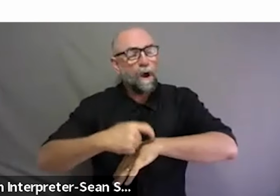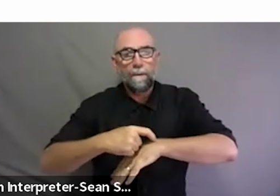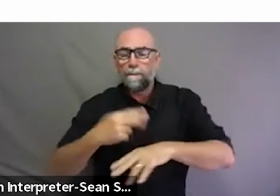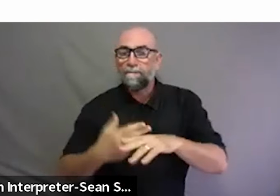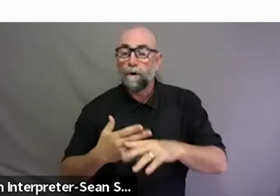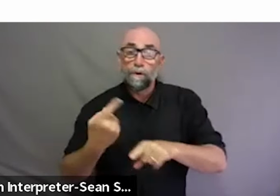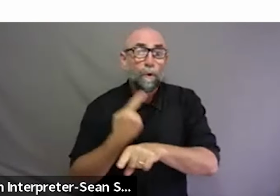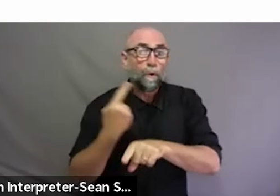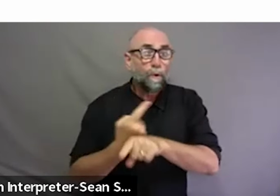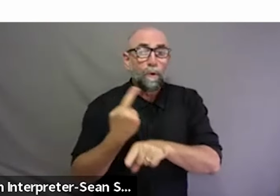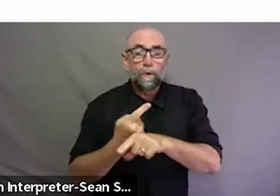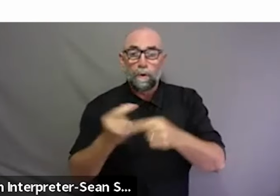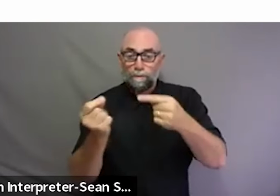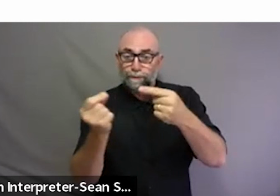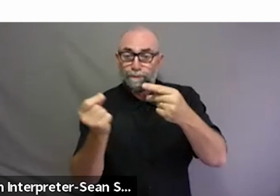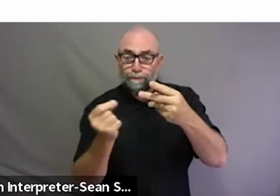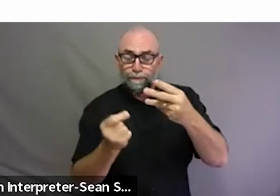through them.